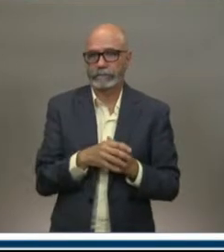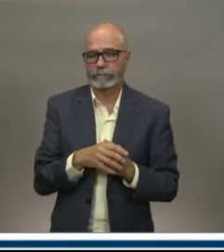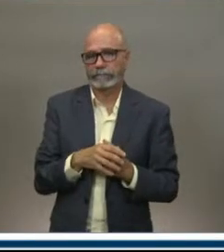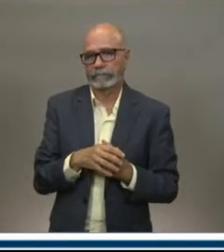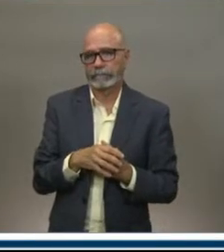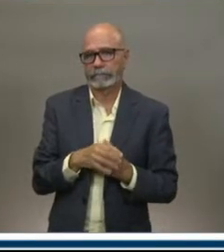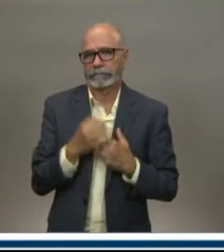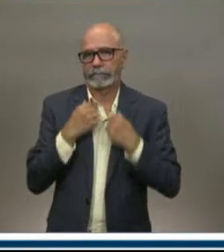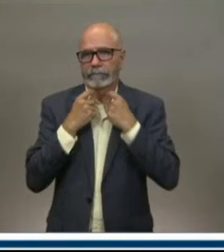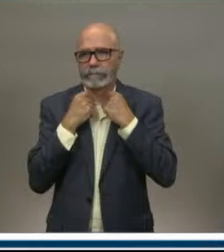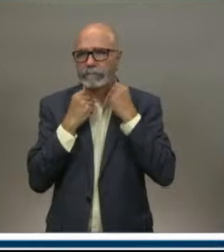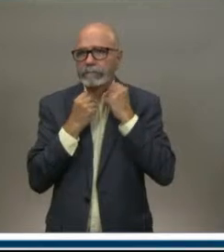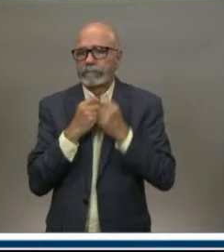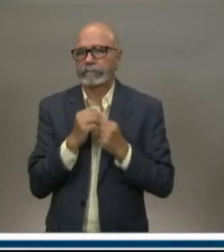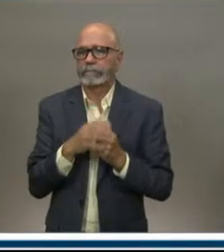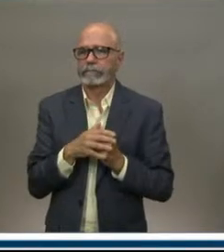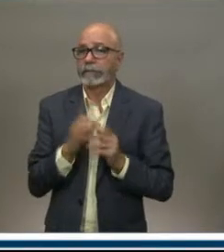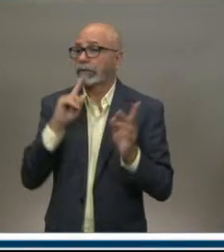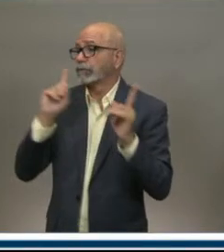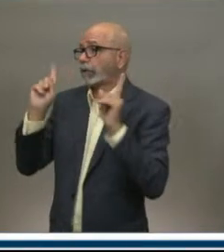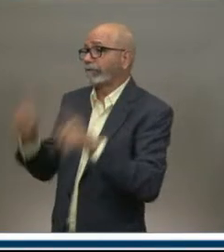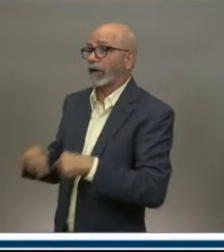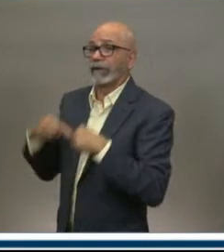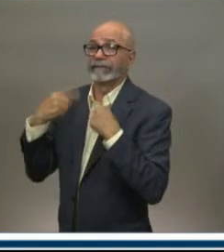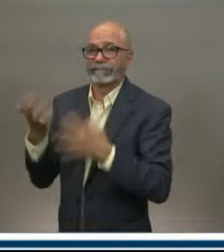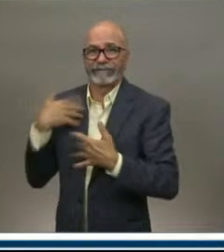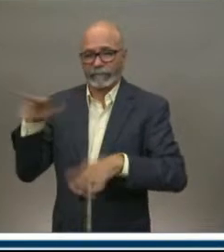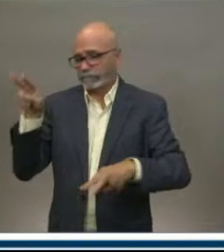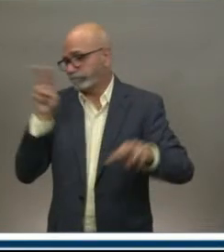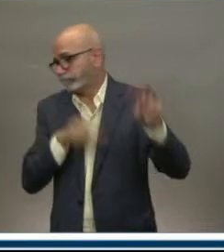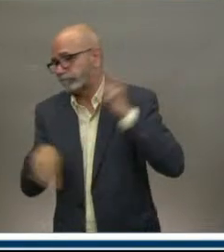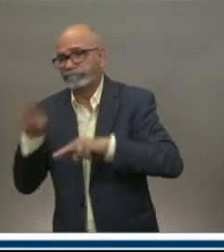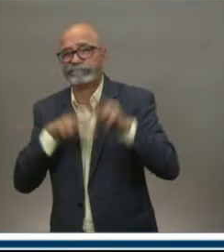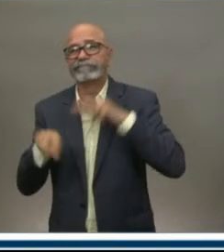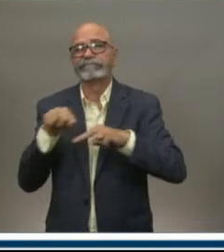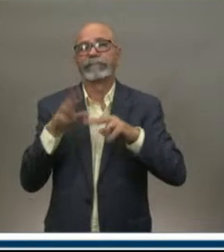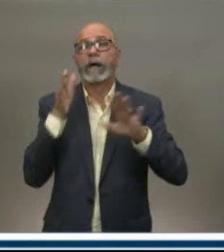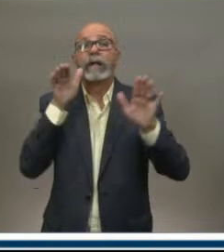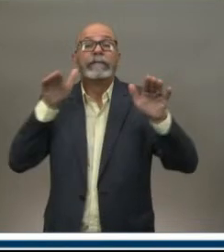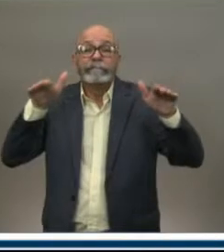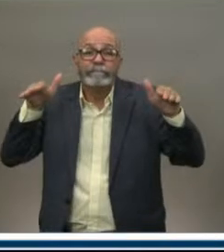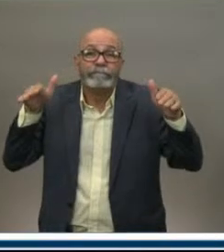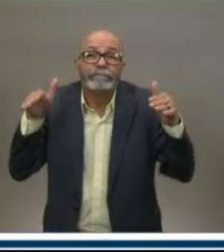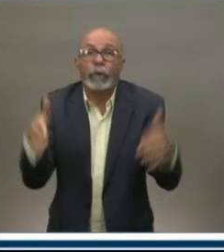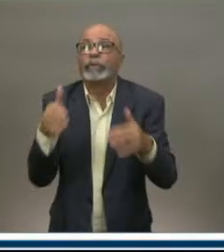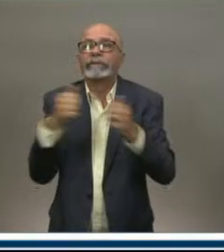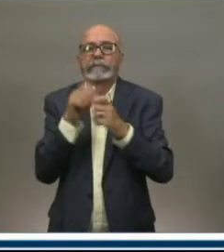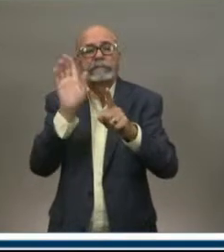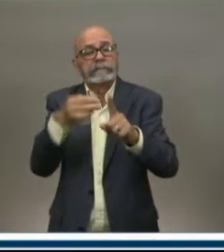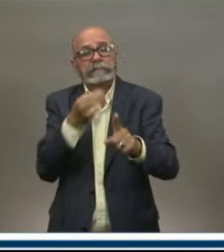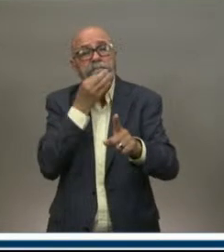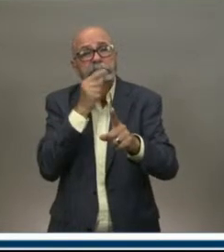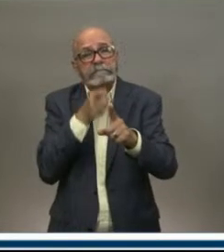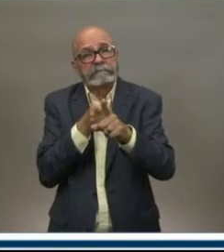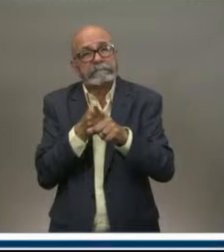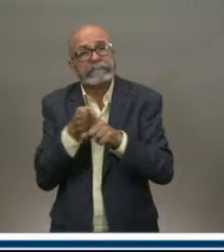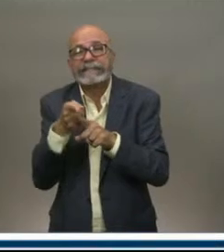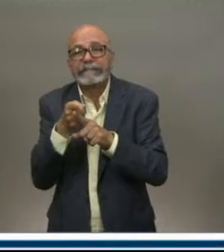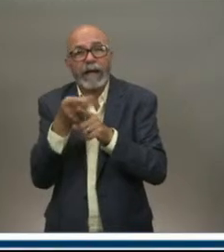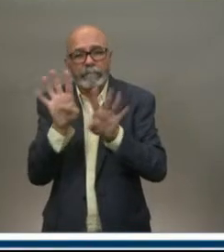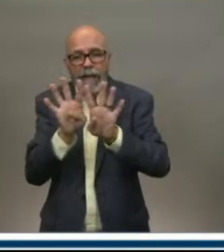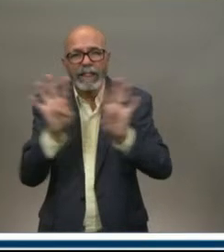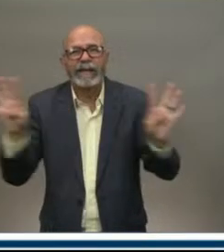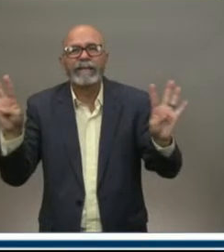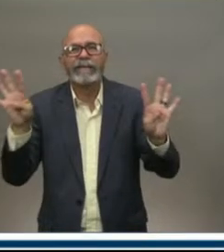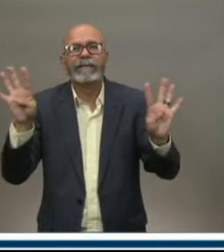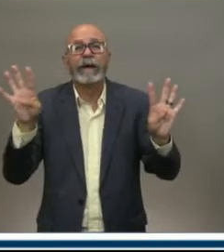with a particular focus with the expert panel report, We took their recommendations